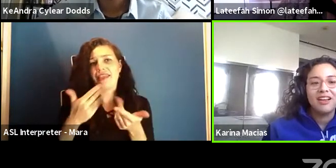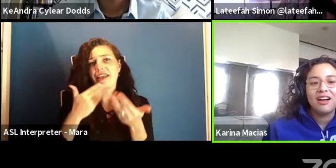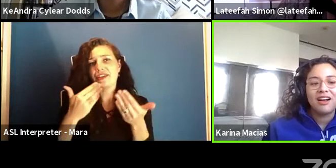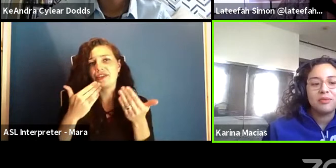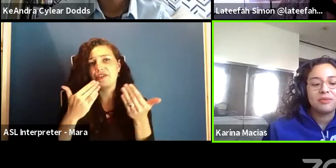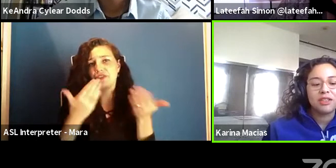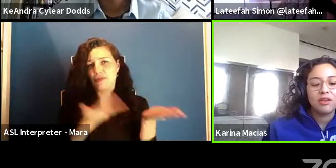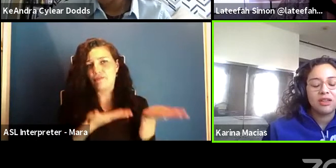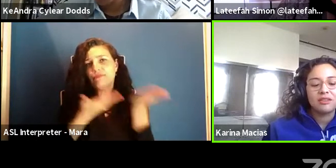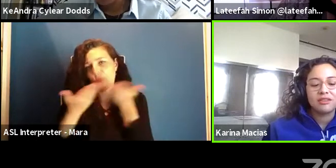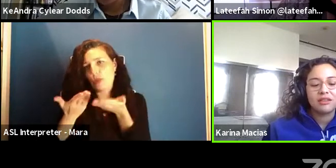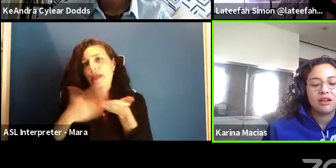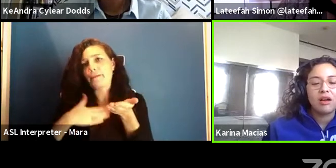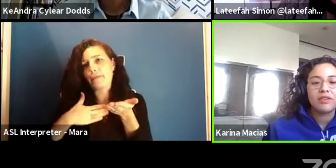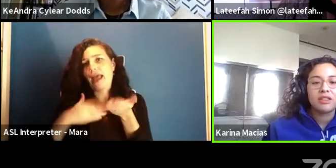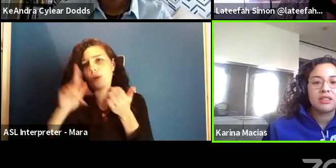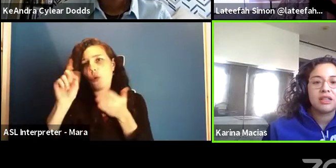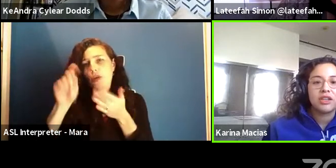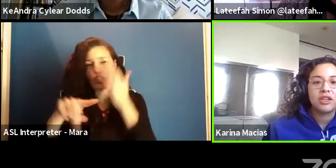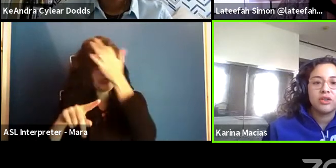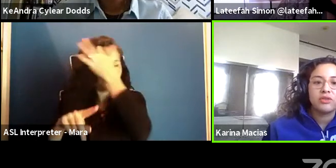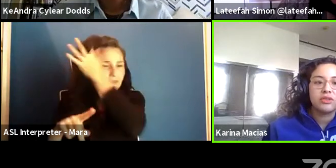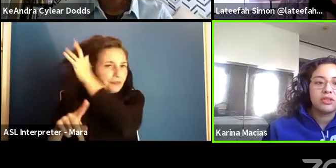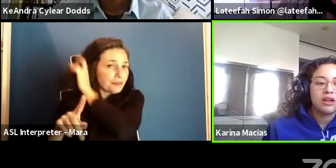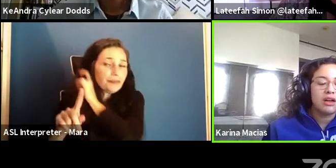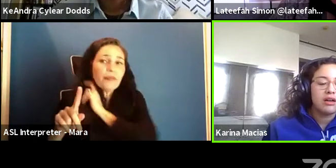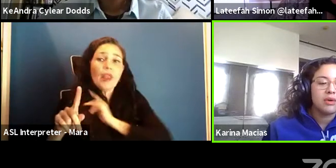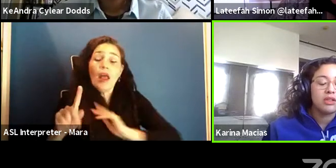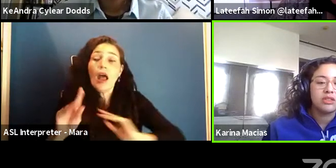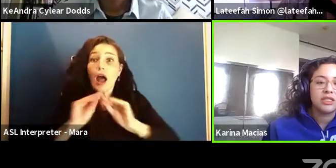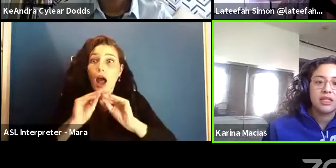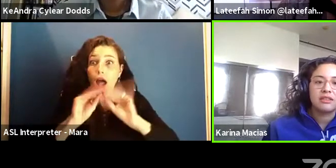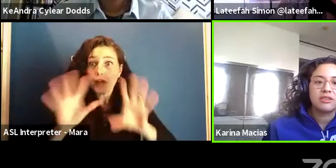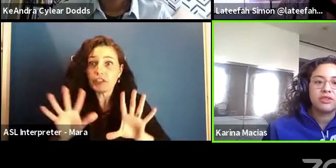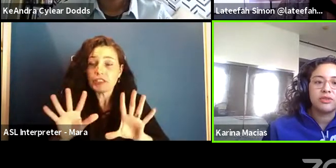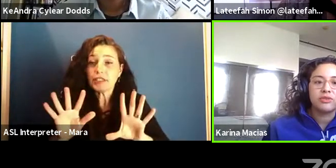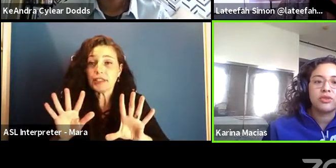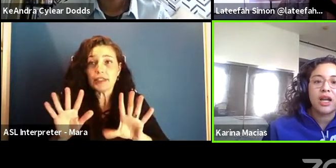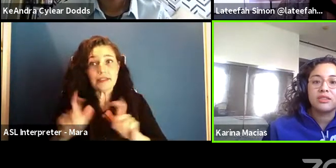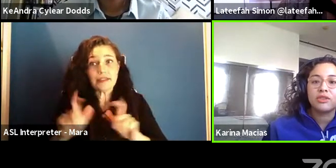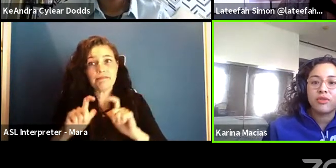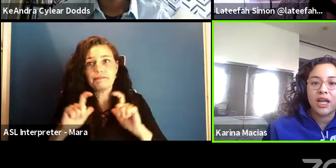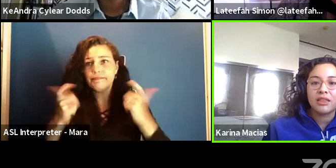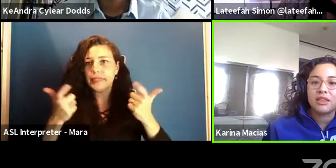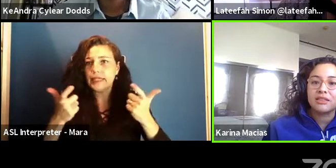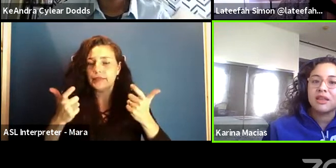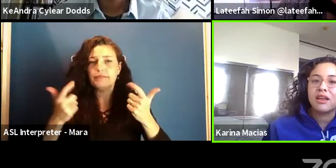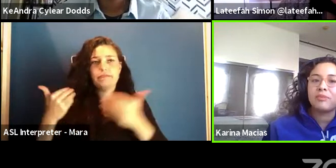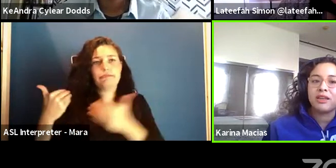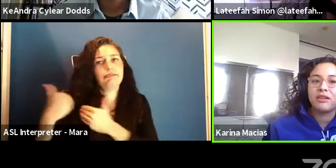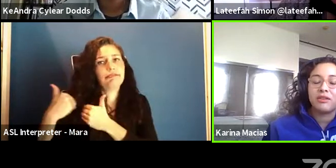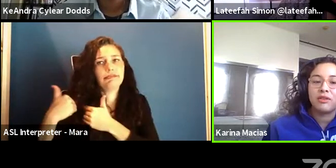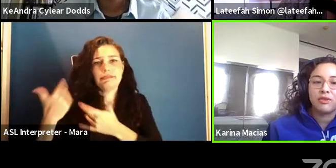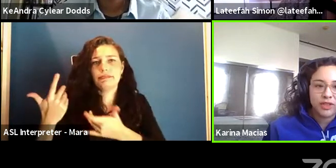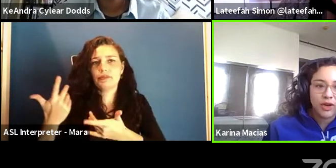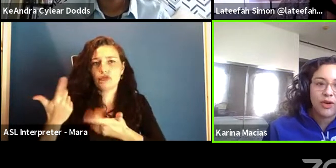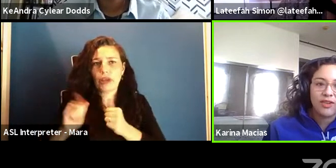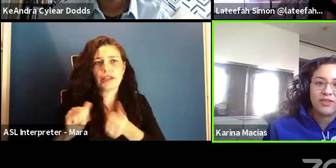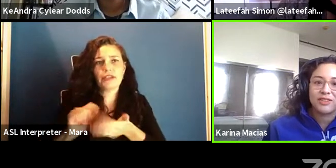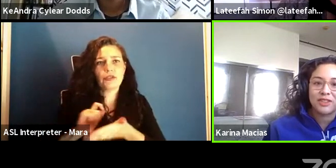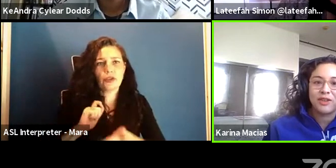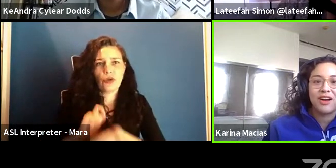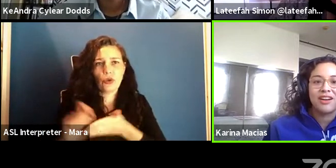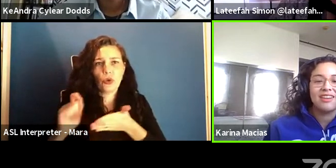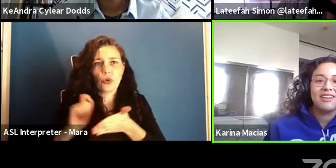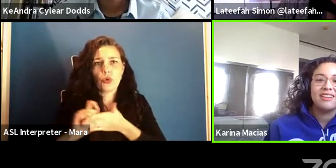question. So it's obviously a huge undertaking to try to right things that have been so